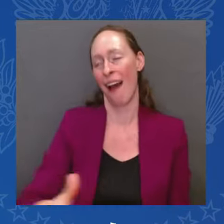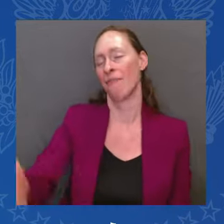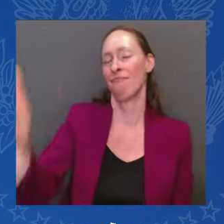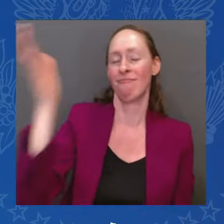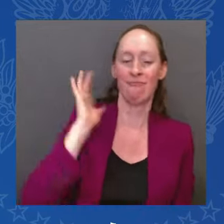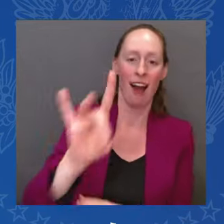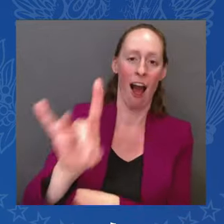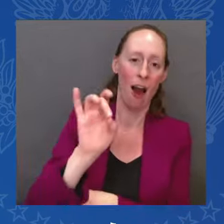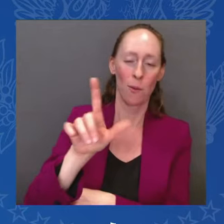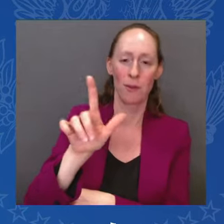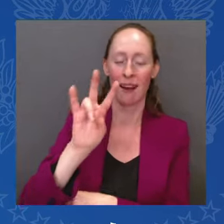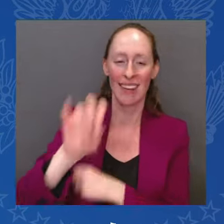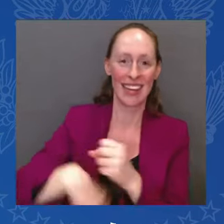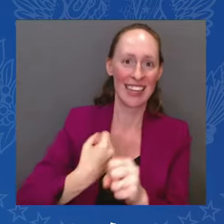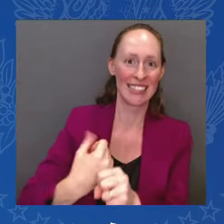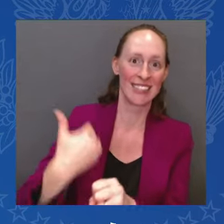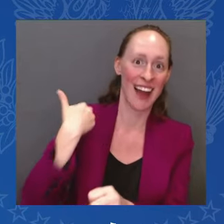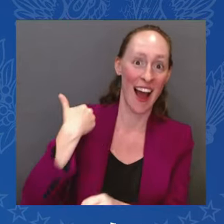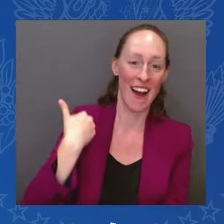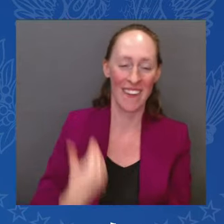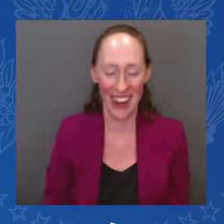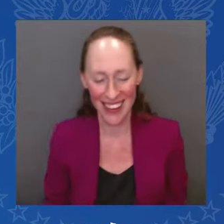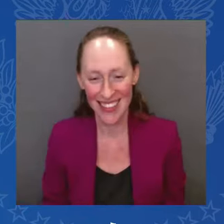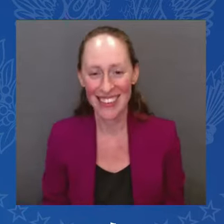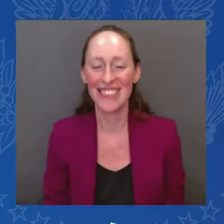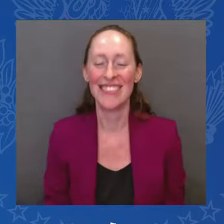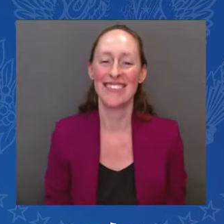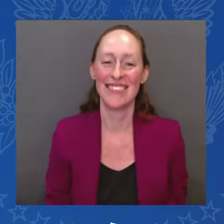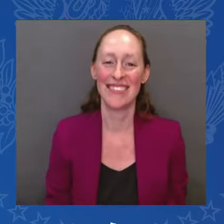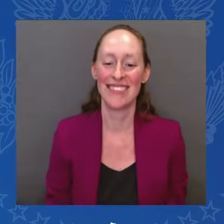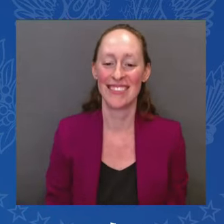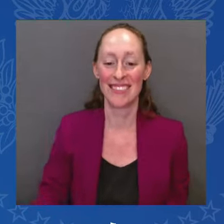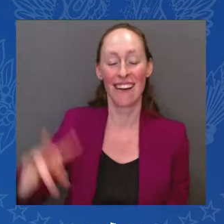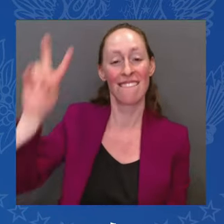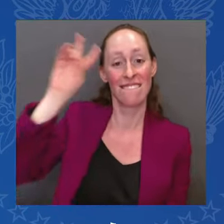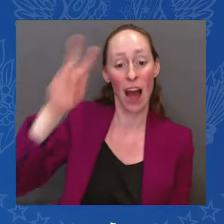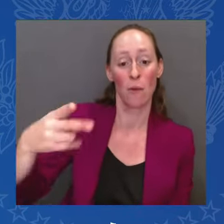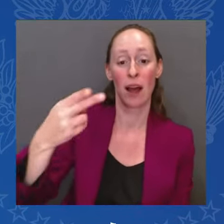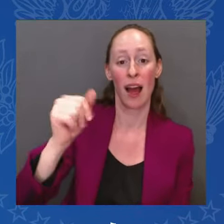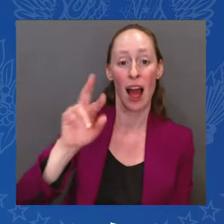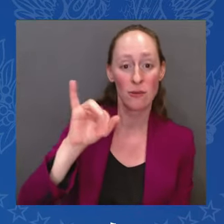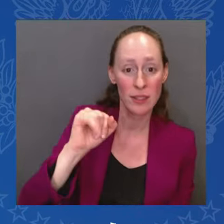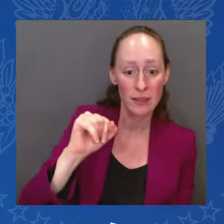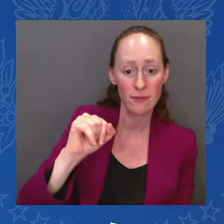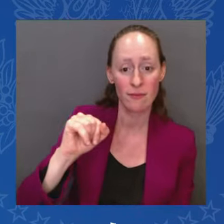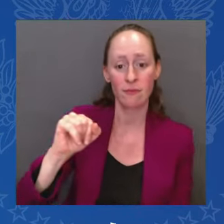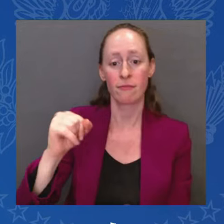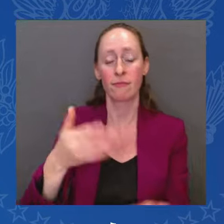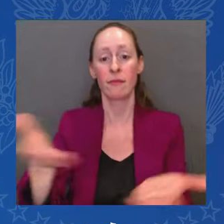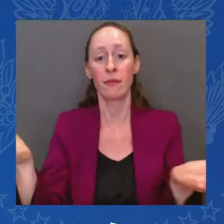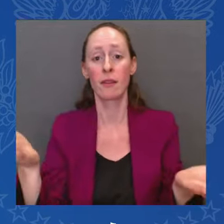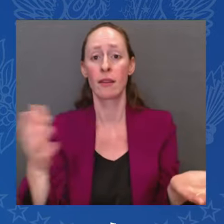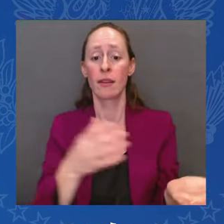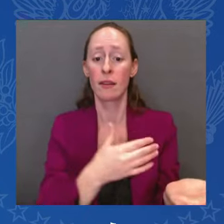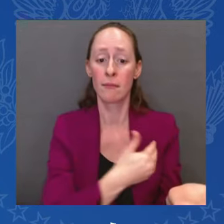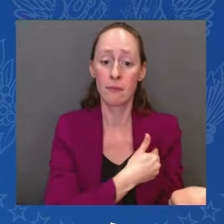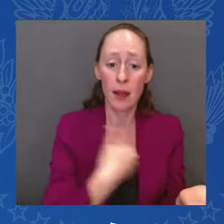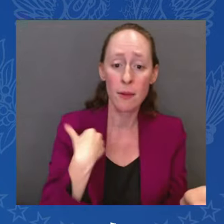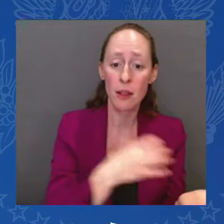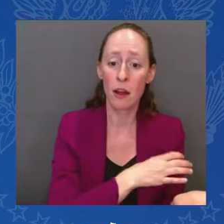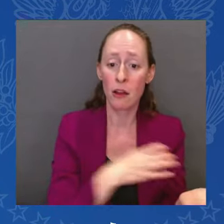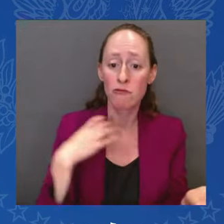Folks, Vice President Harris, members of the Cabinet, so many members of Congress who are here, and the relentless leaders on this critical